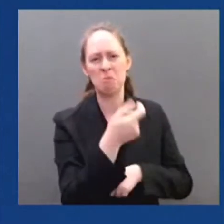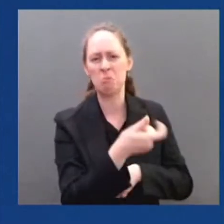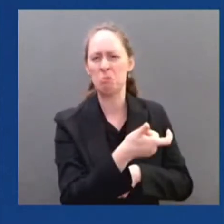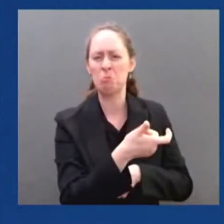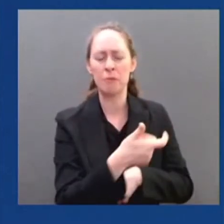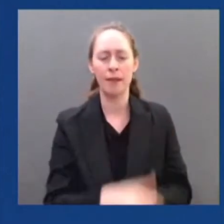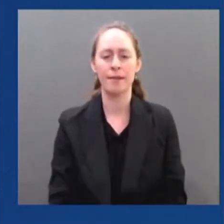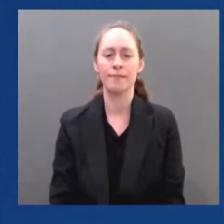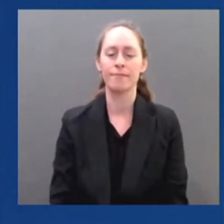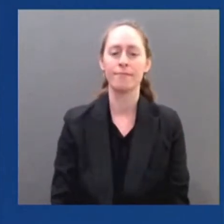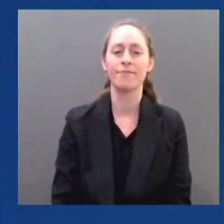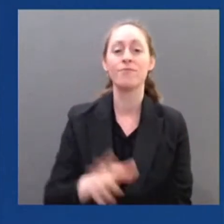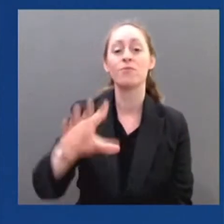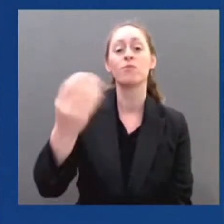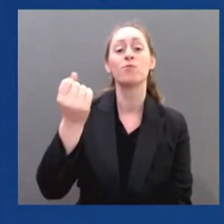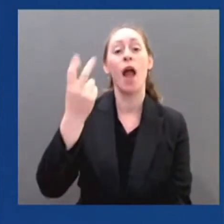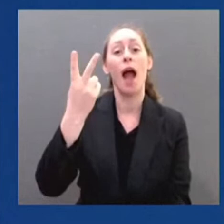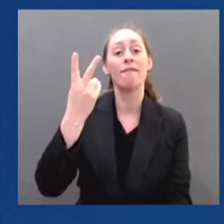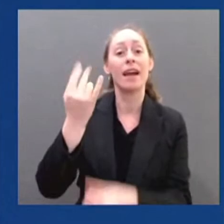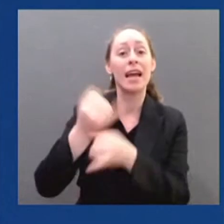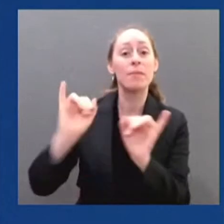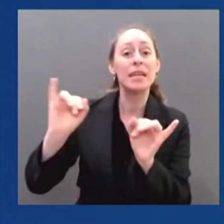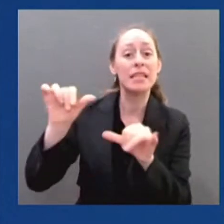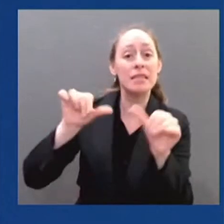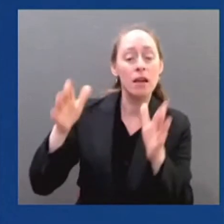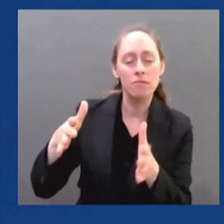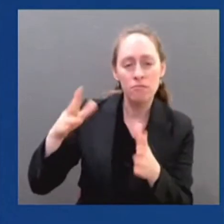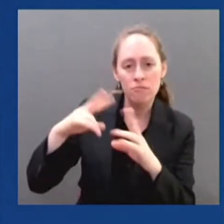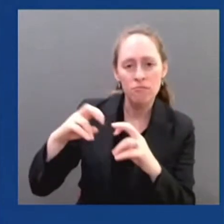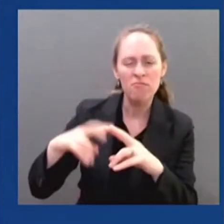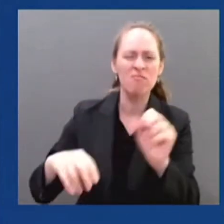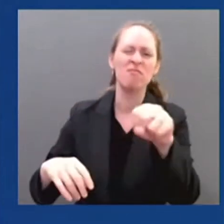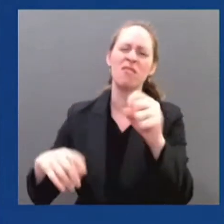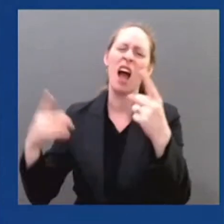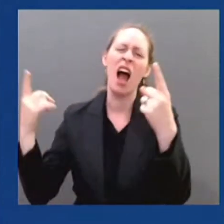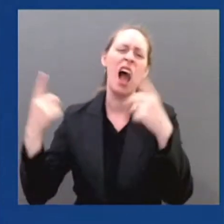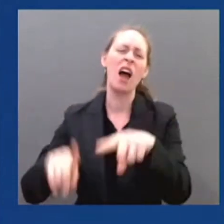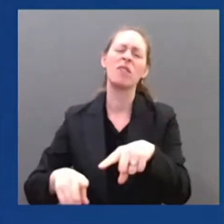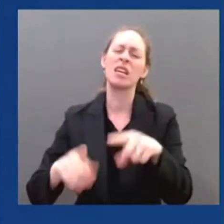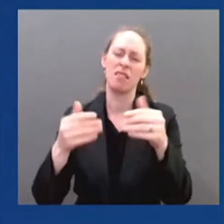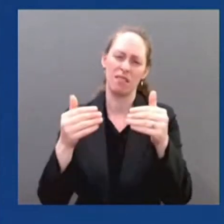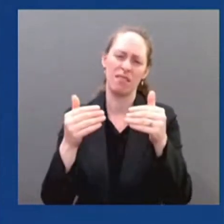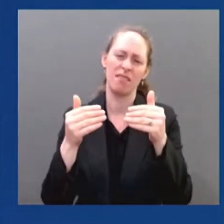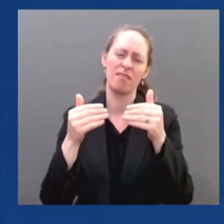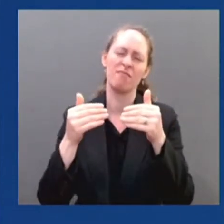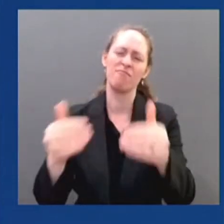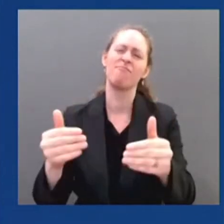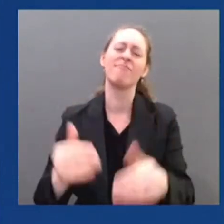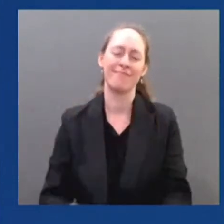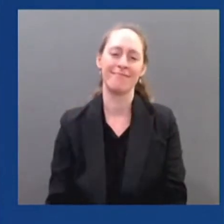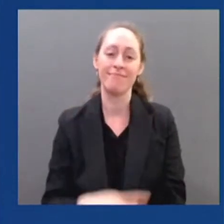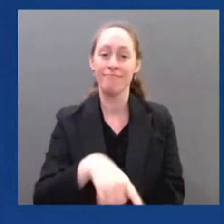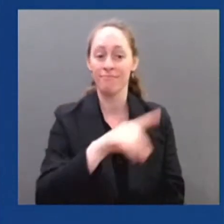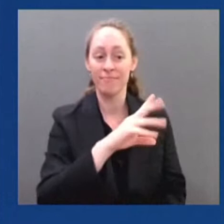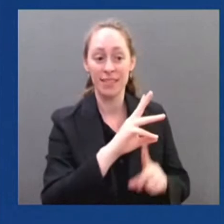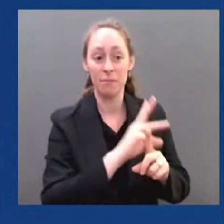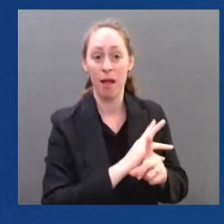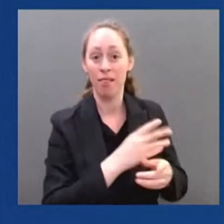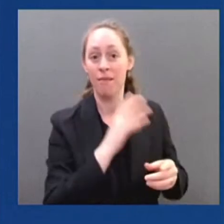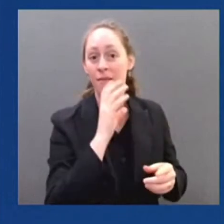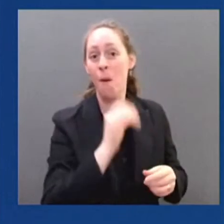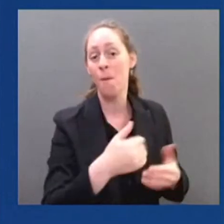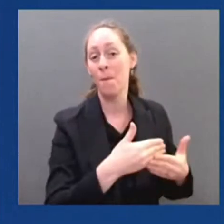agreed, recommending these vaccines for kids 6 months and above. Now, we have been at HHS